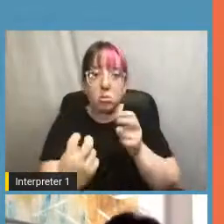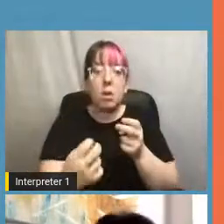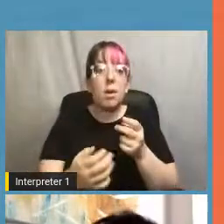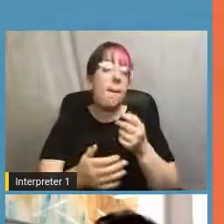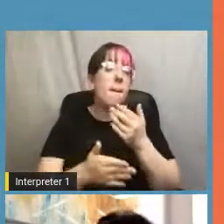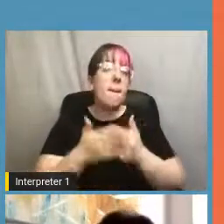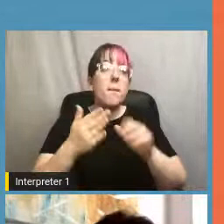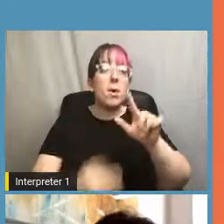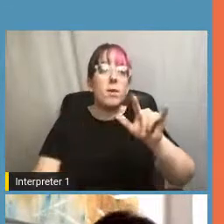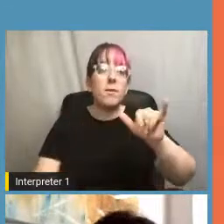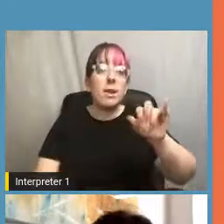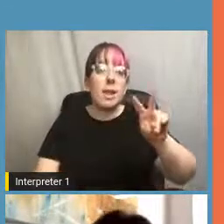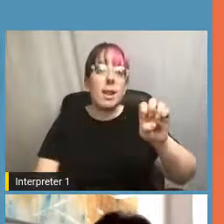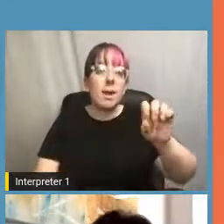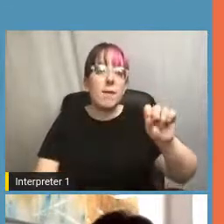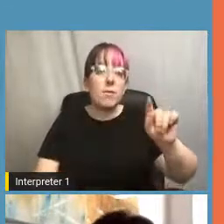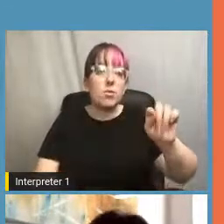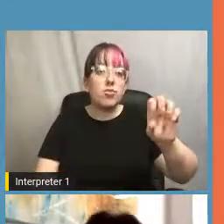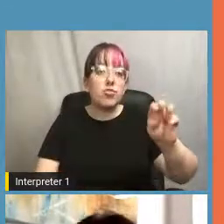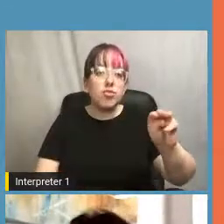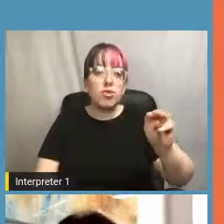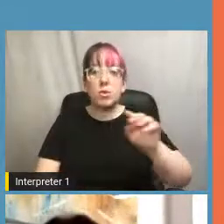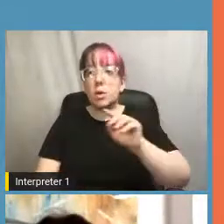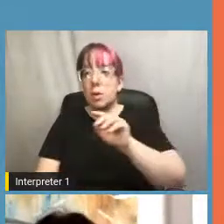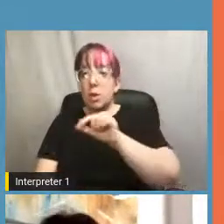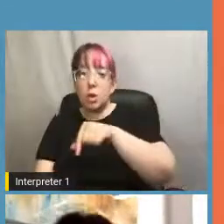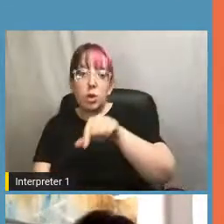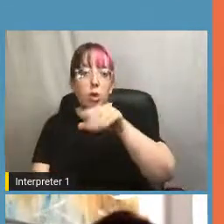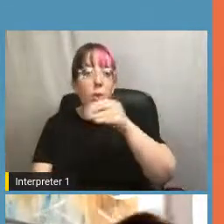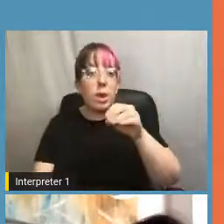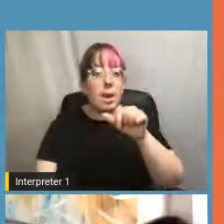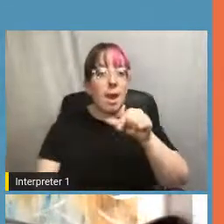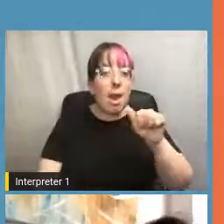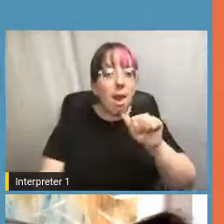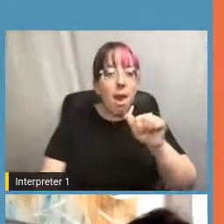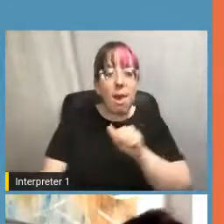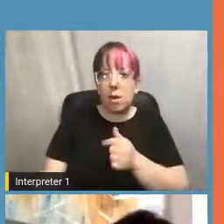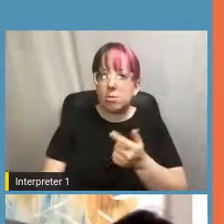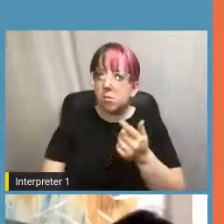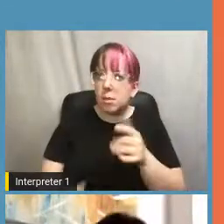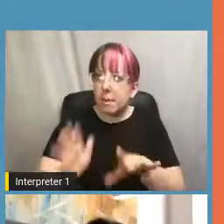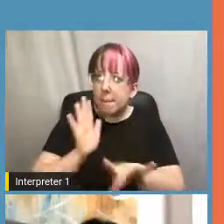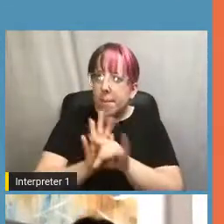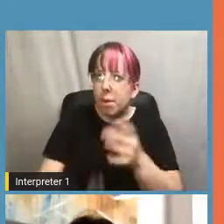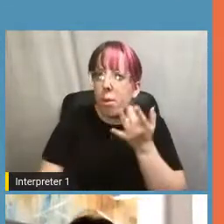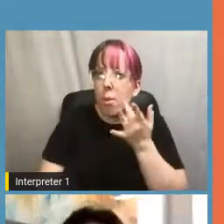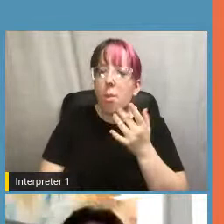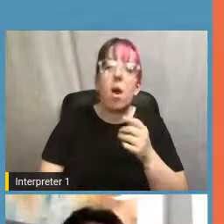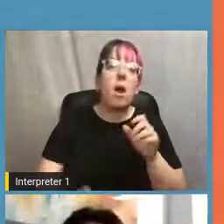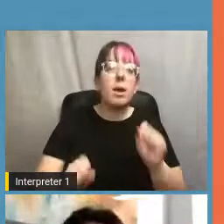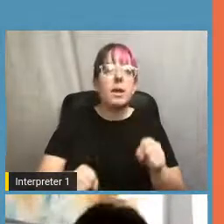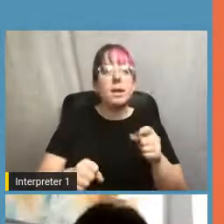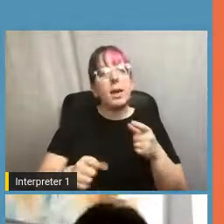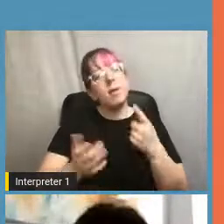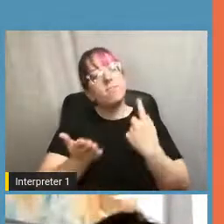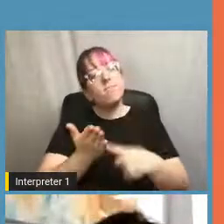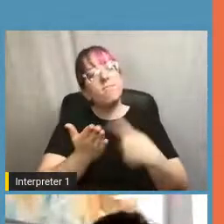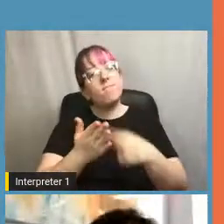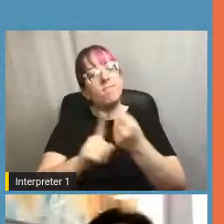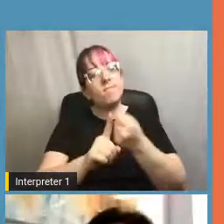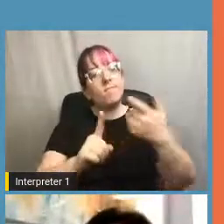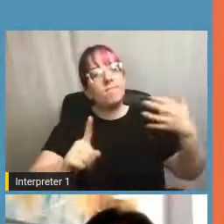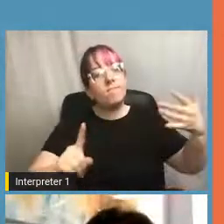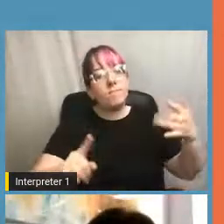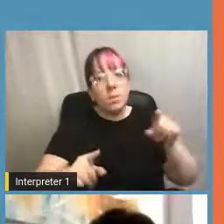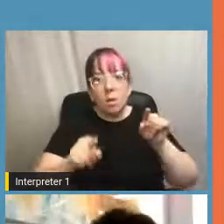where the curator can take answers like a Q&A, and why did you choose this? And then the curator can go open a relevant thing or point out things, or the